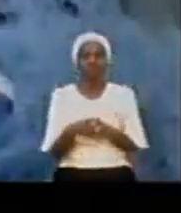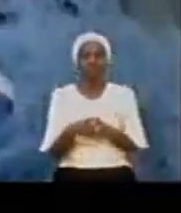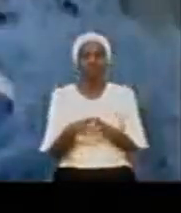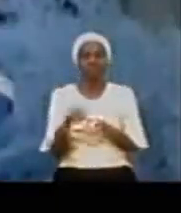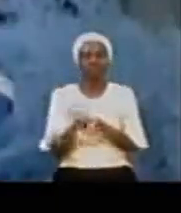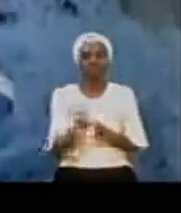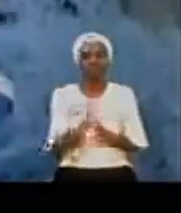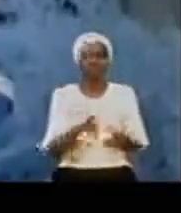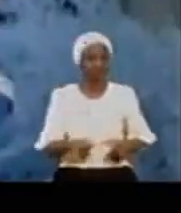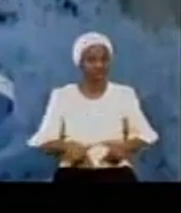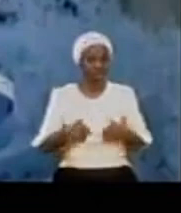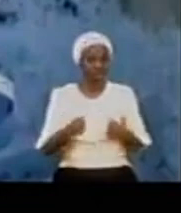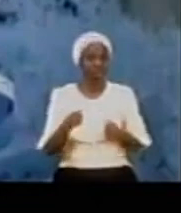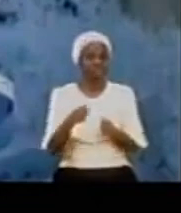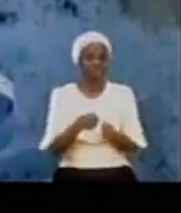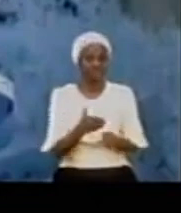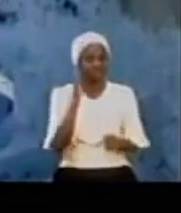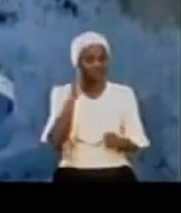choir, please.